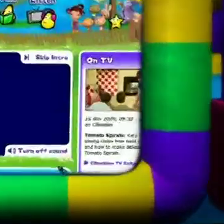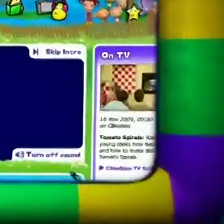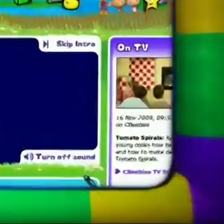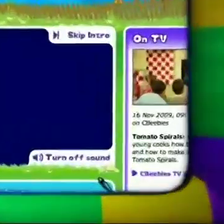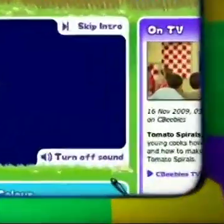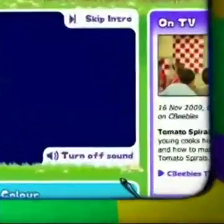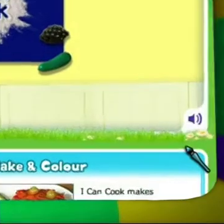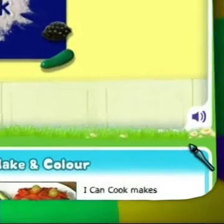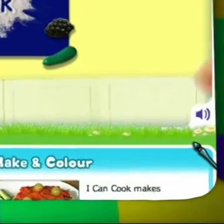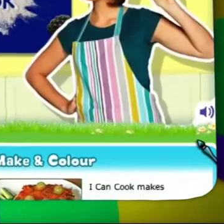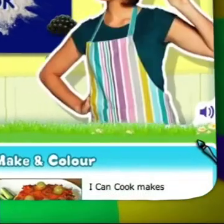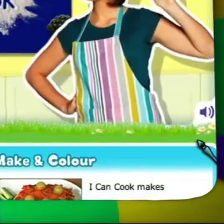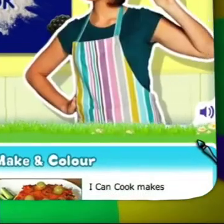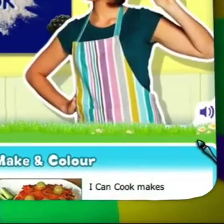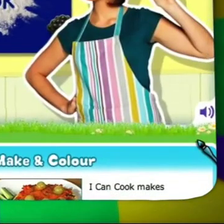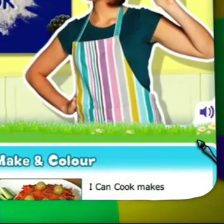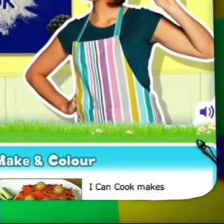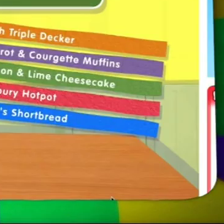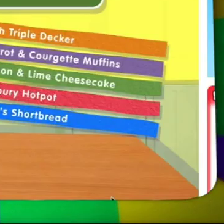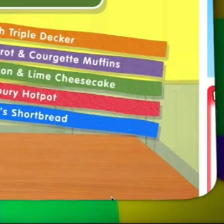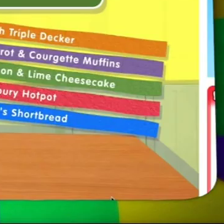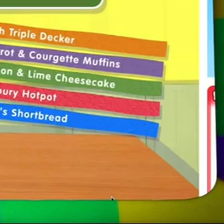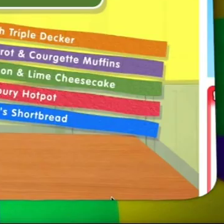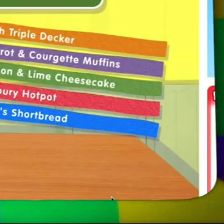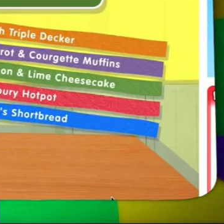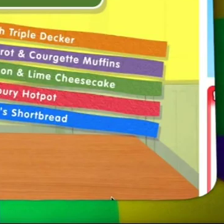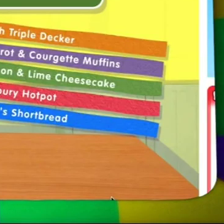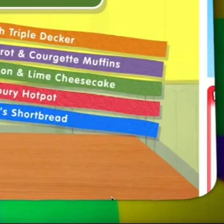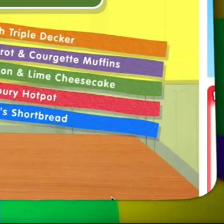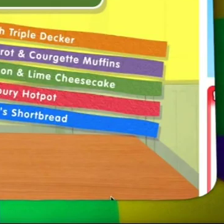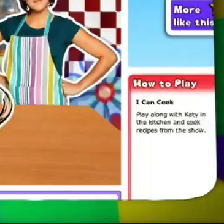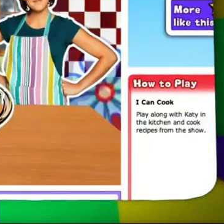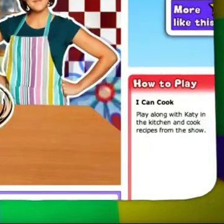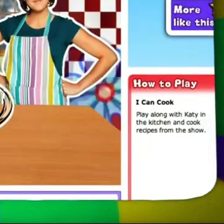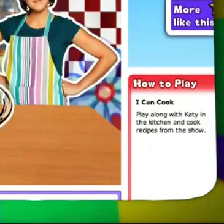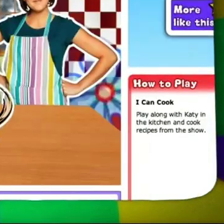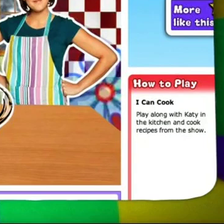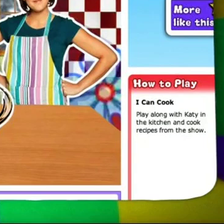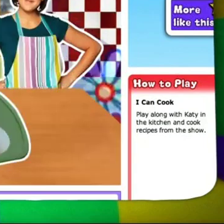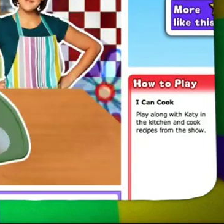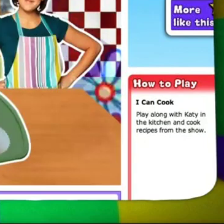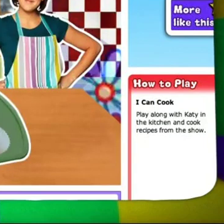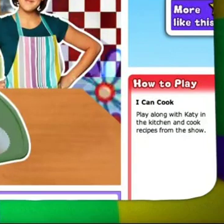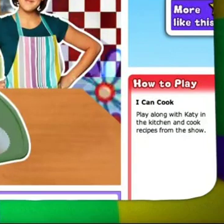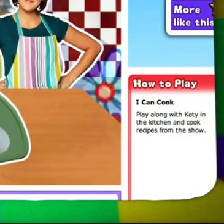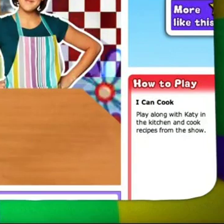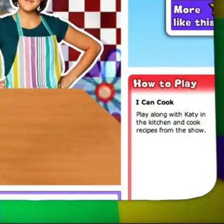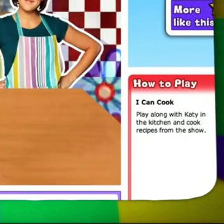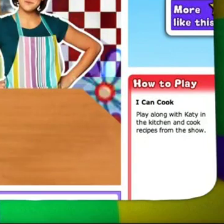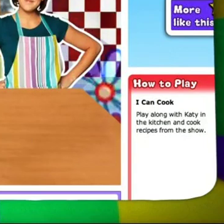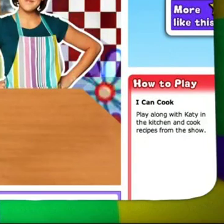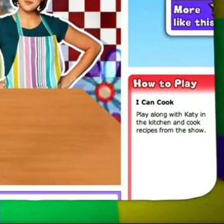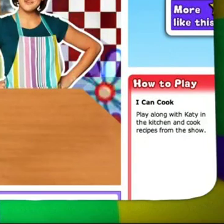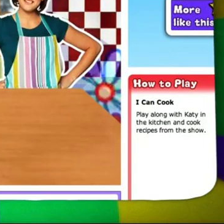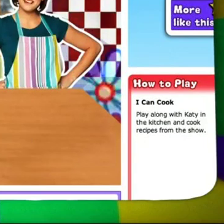Cbeebies website, I can cook with Katie. Pick one of the recipes below and we'll get started. I can stir, I can